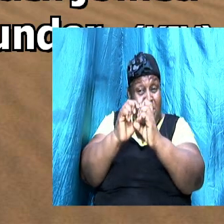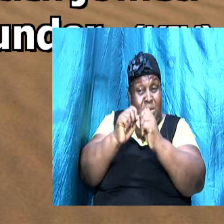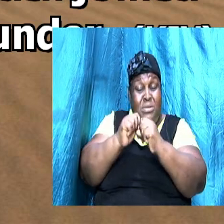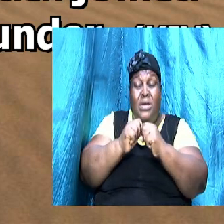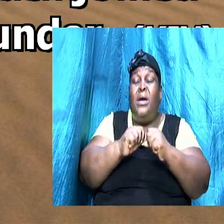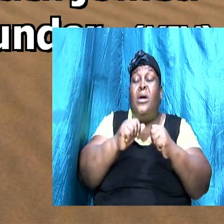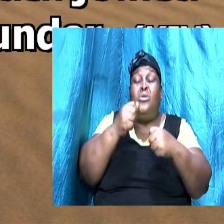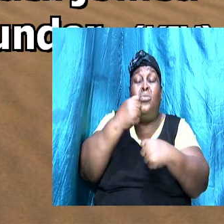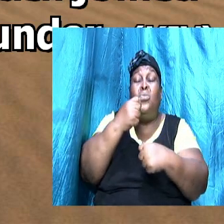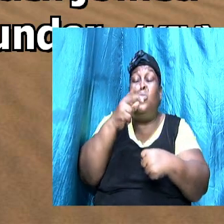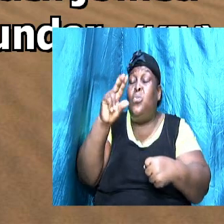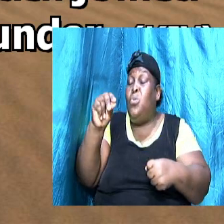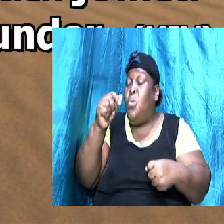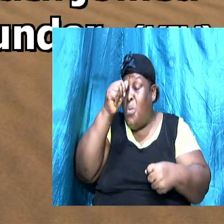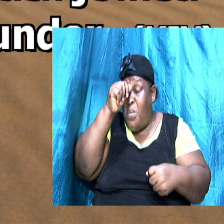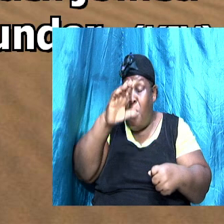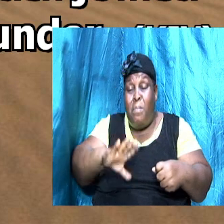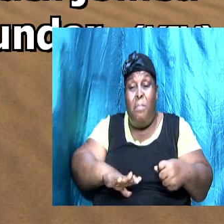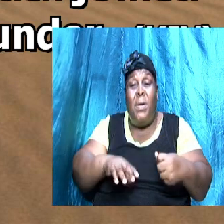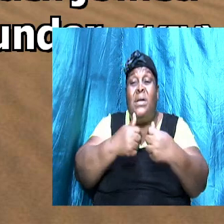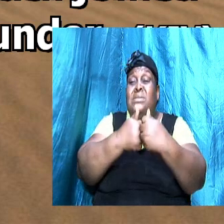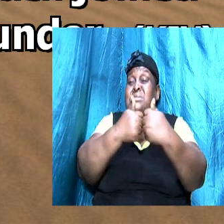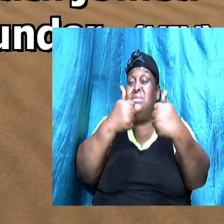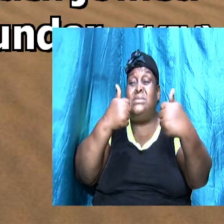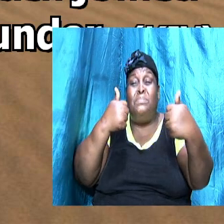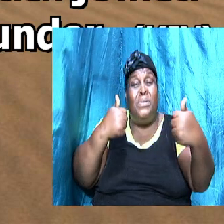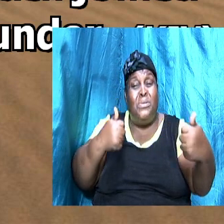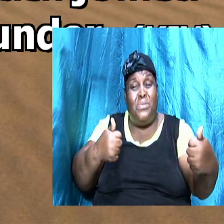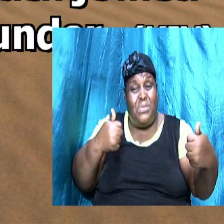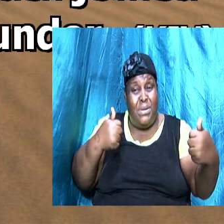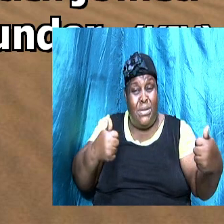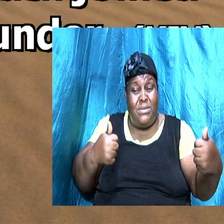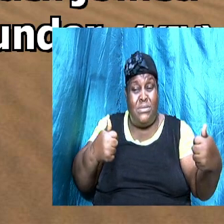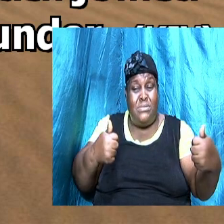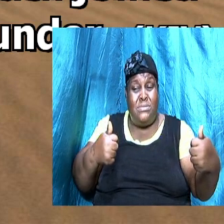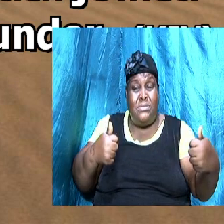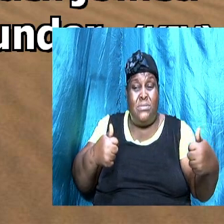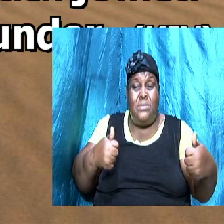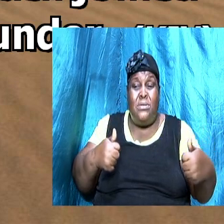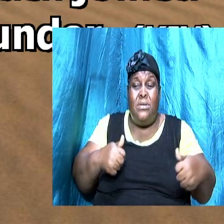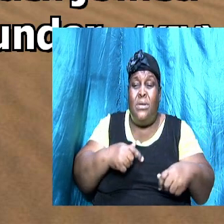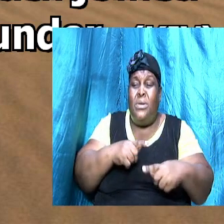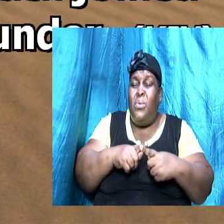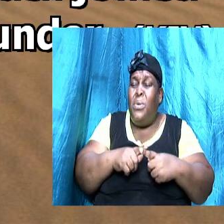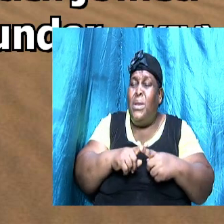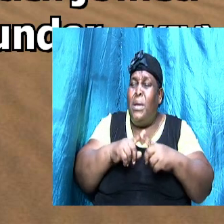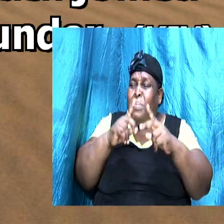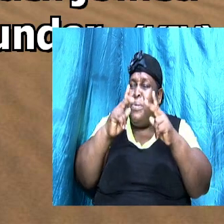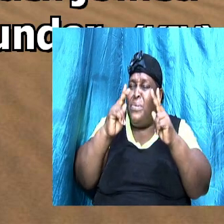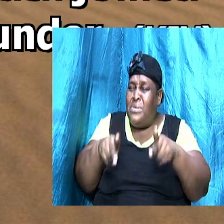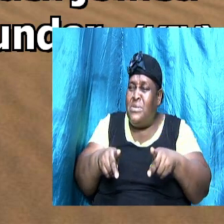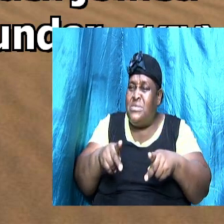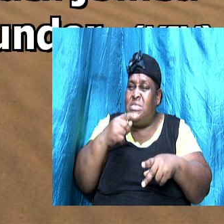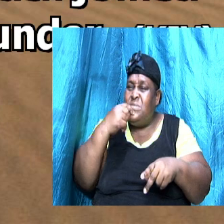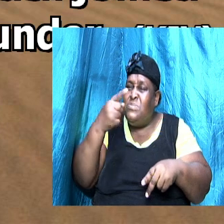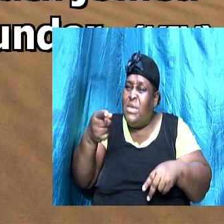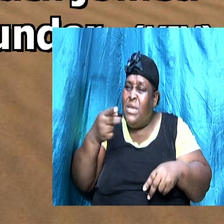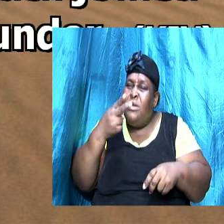no man put asunder. When a person speak their vow, then consummate it in